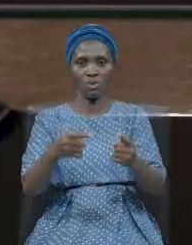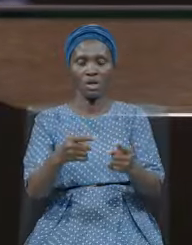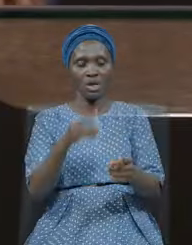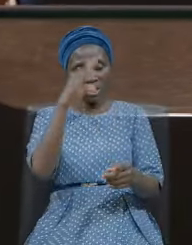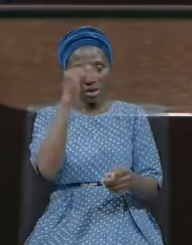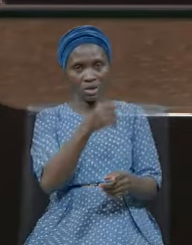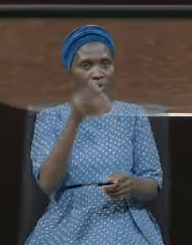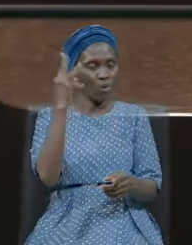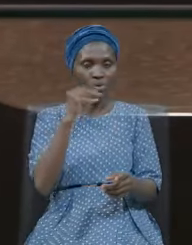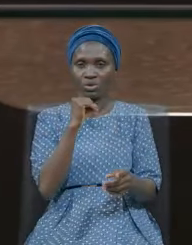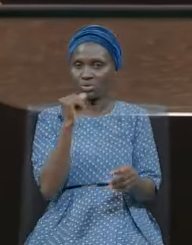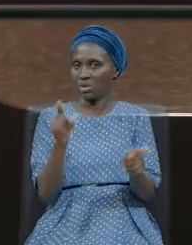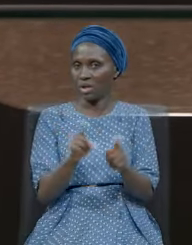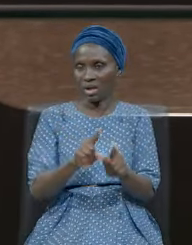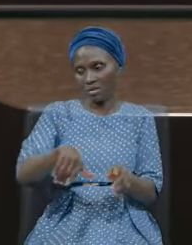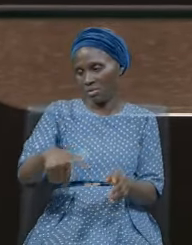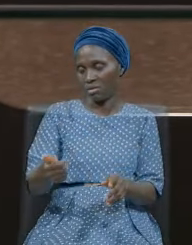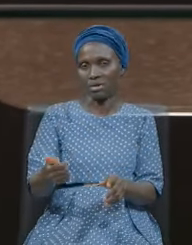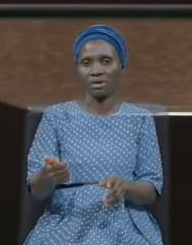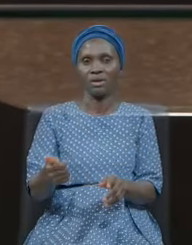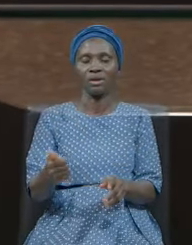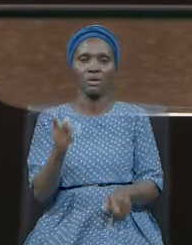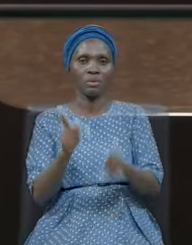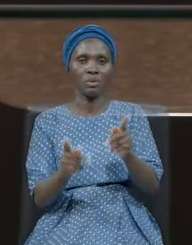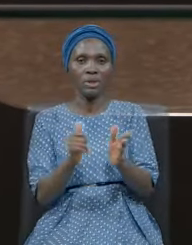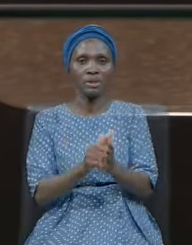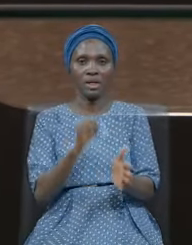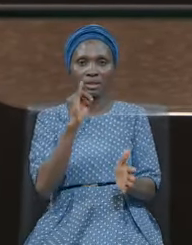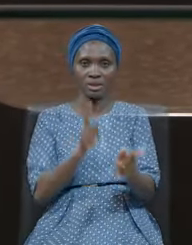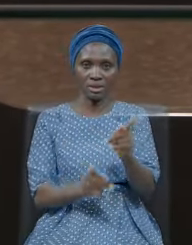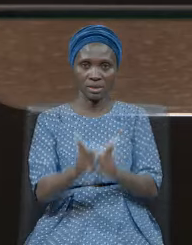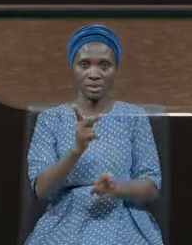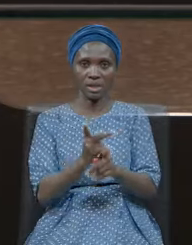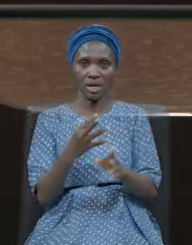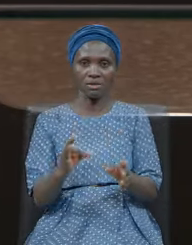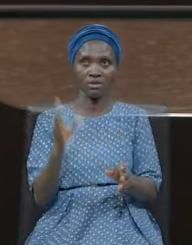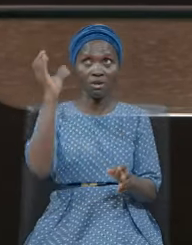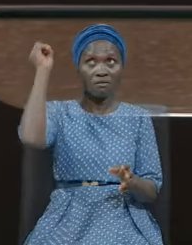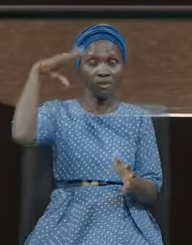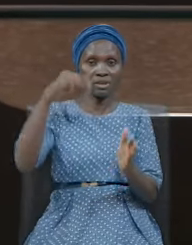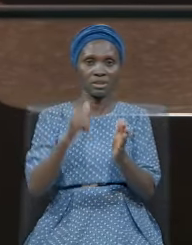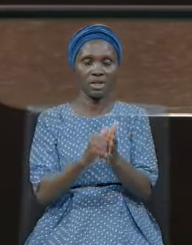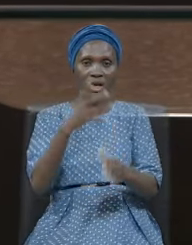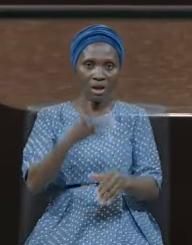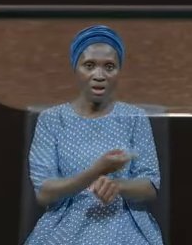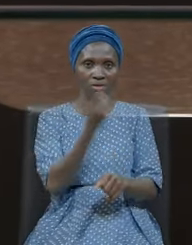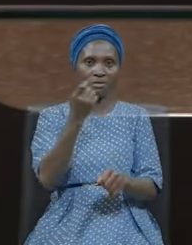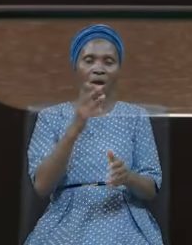rest of them. That's the kind of grace that triumphs and makes us